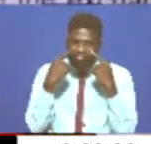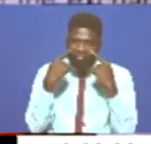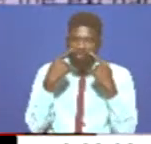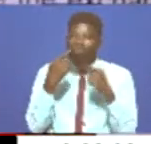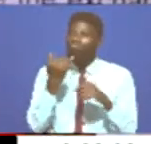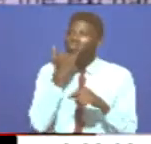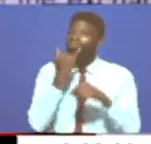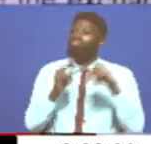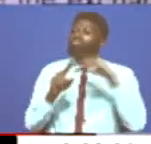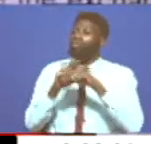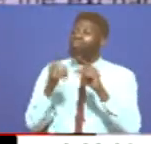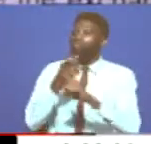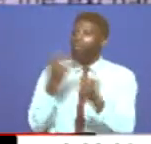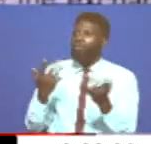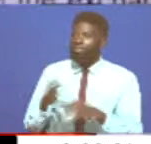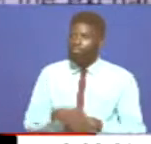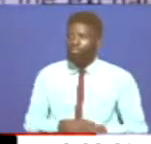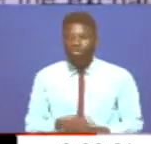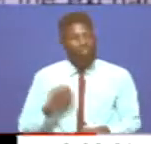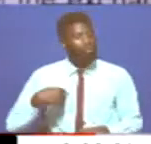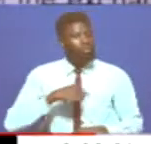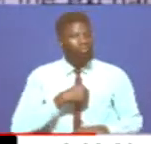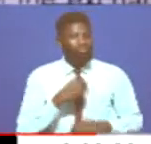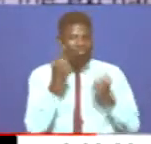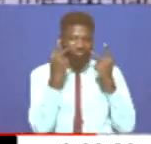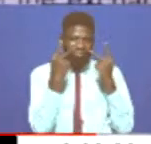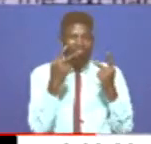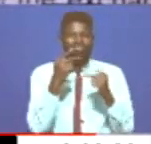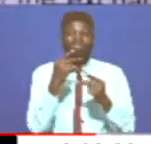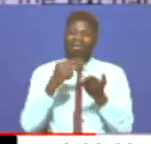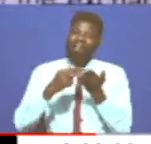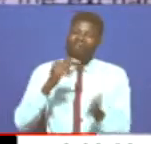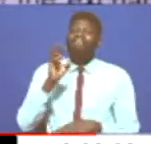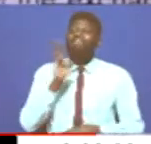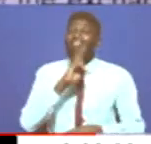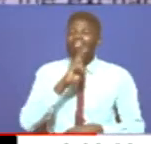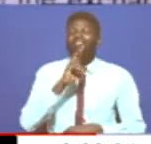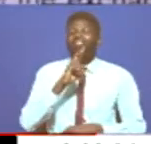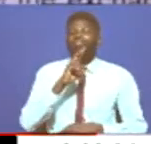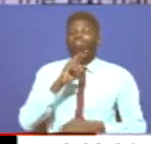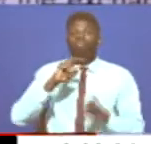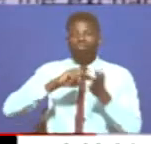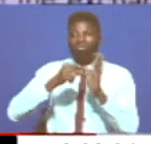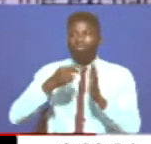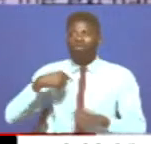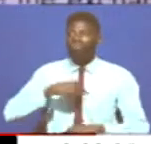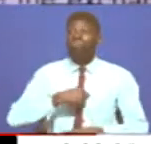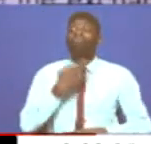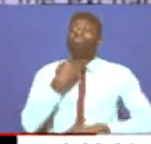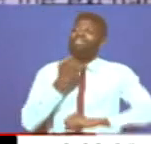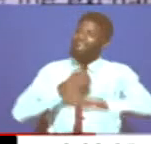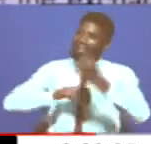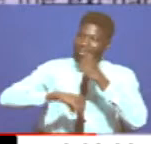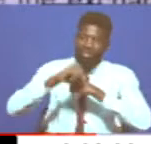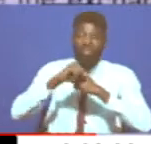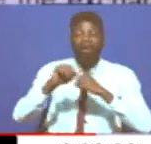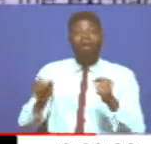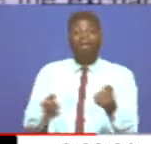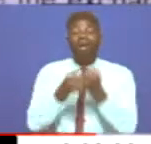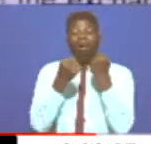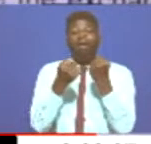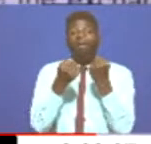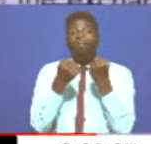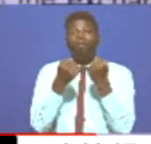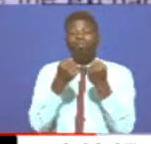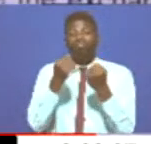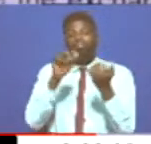seeing, they're also looking at the high-risk projects. We wanted to do it in a more proactive way, rather than where a building collapses and we're informed. This